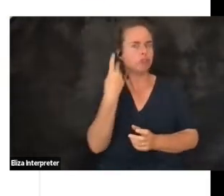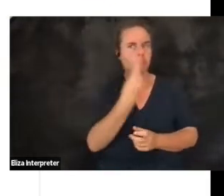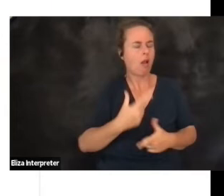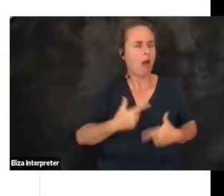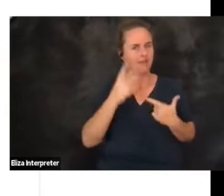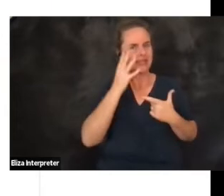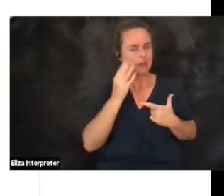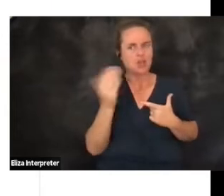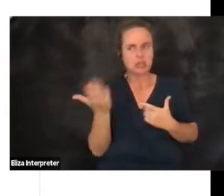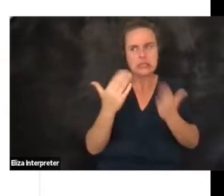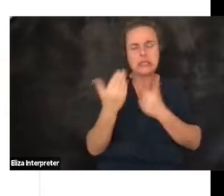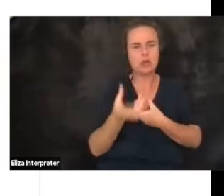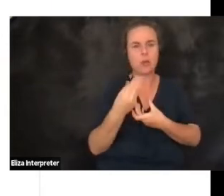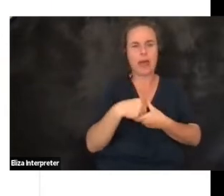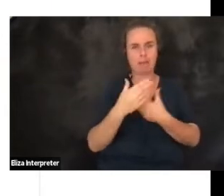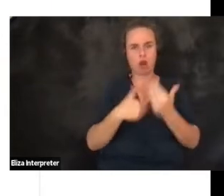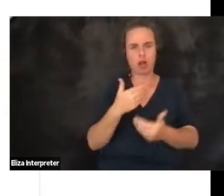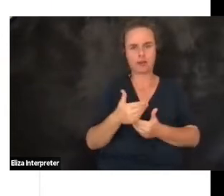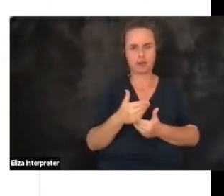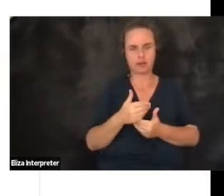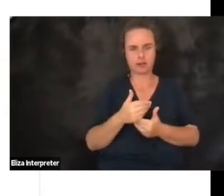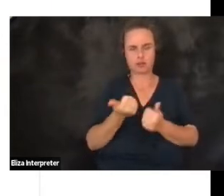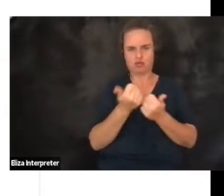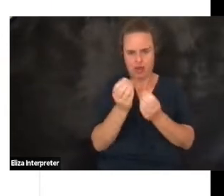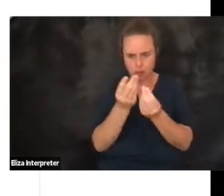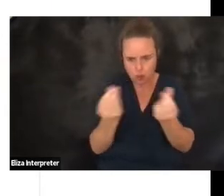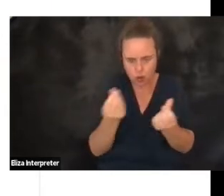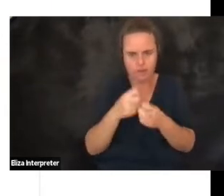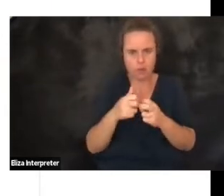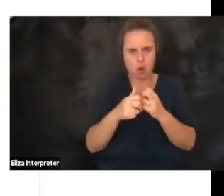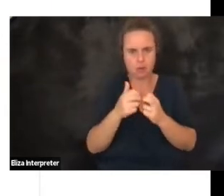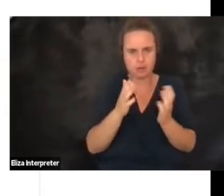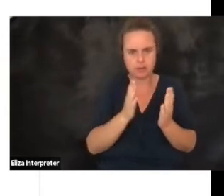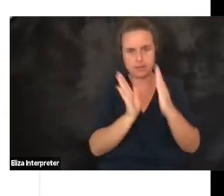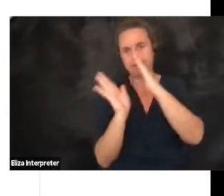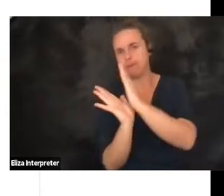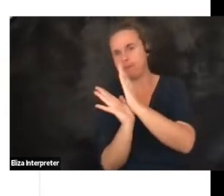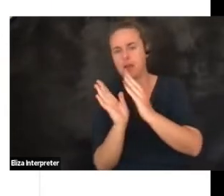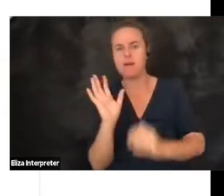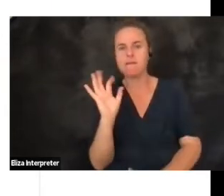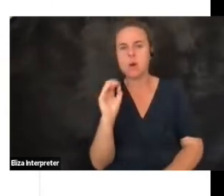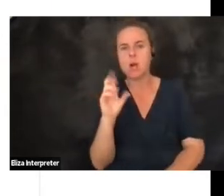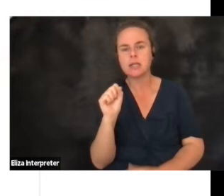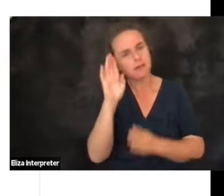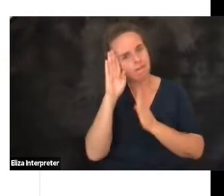what to do about these problems. Focus, which has to do with coming to really